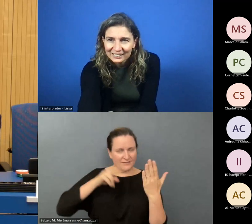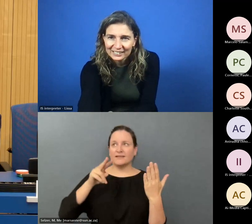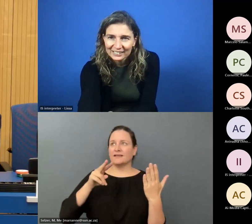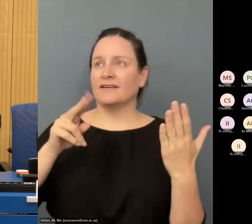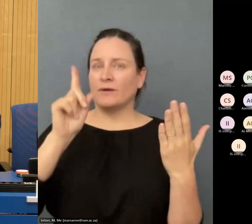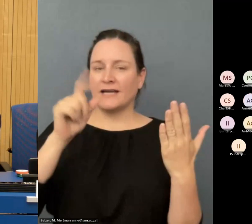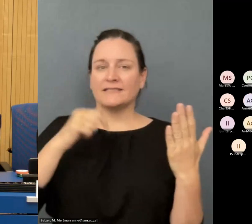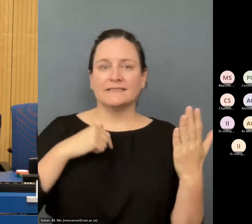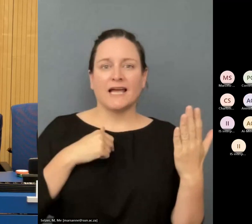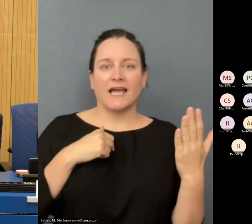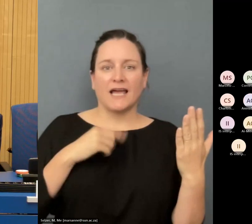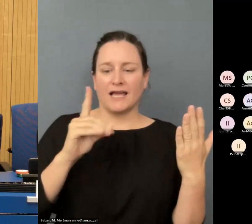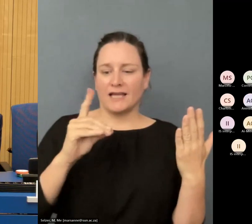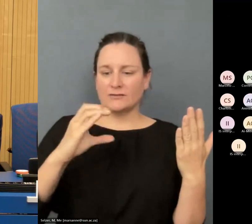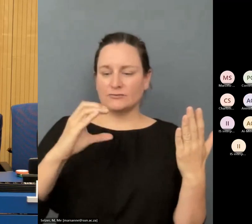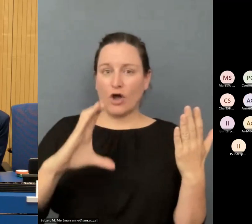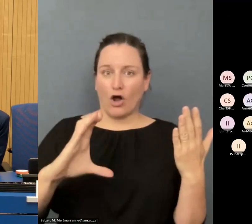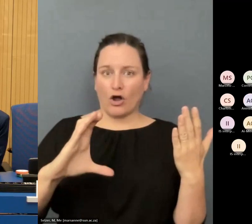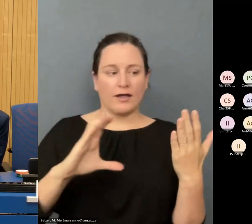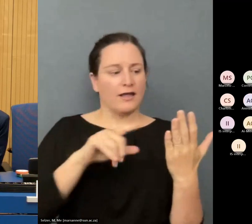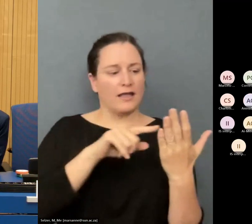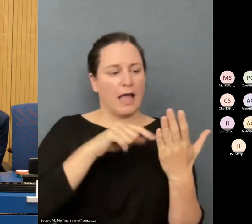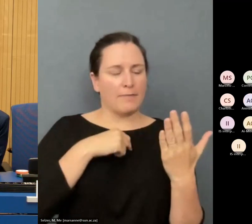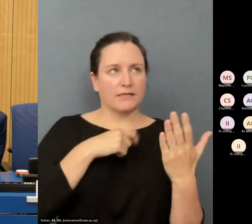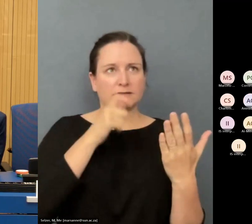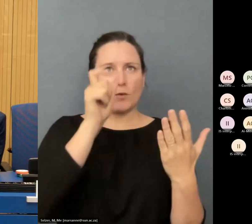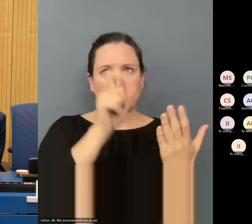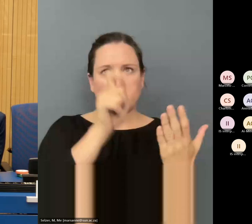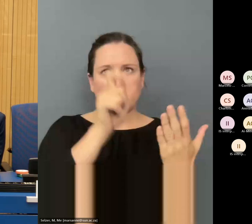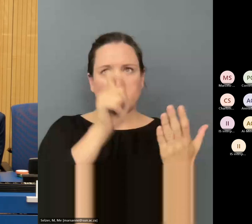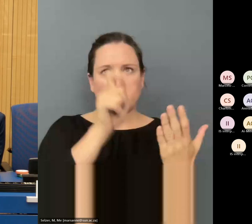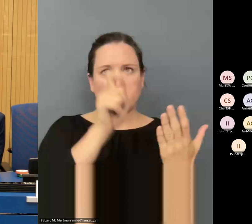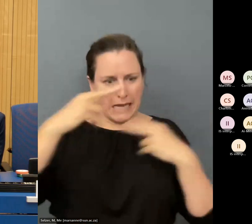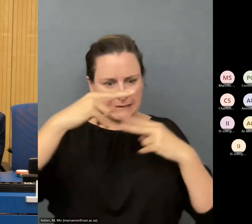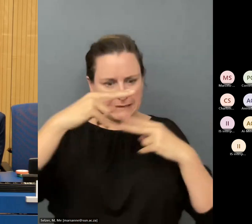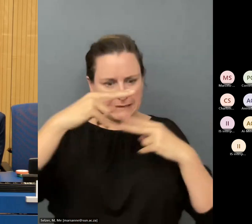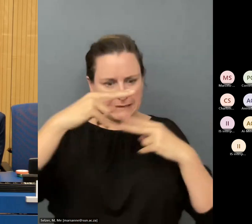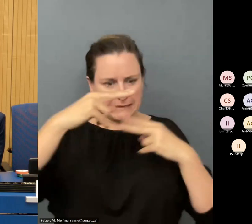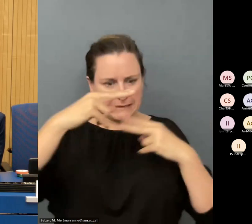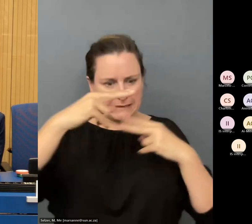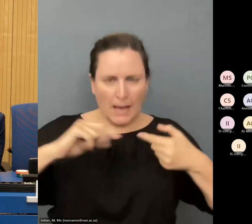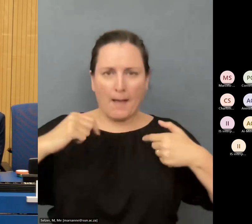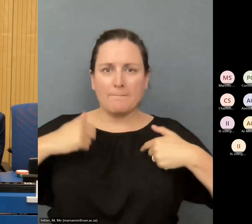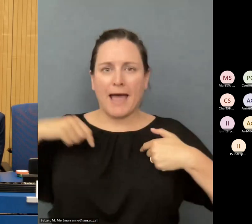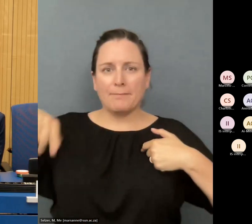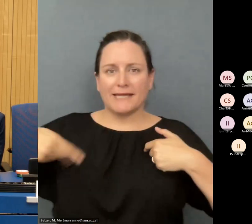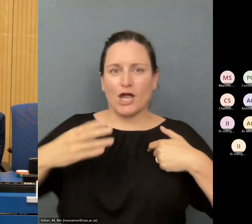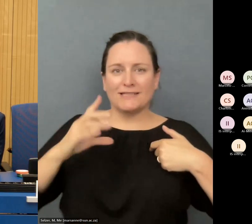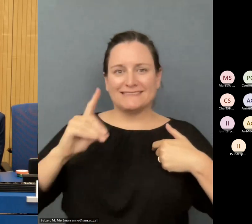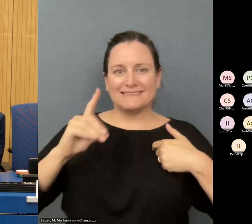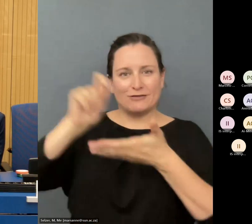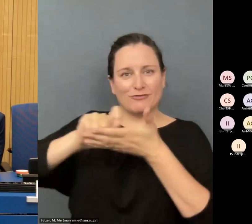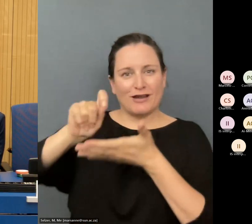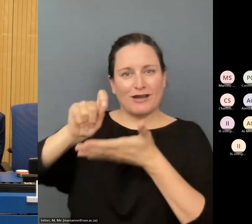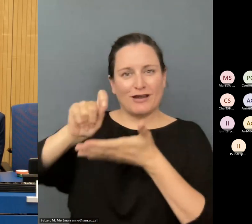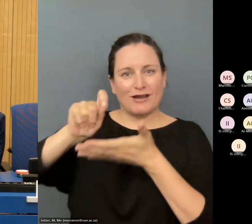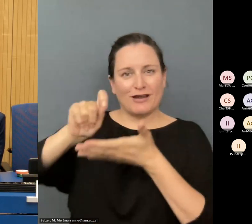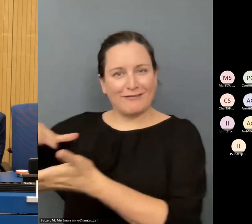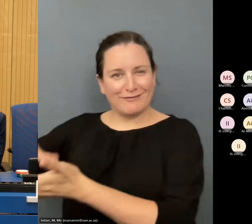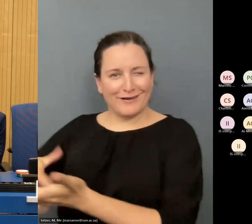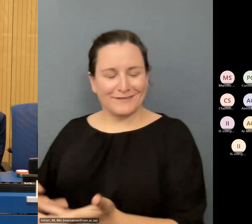from that many to that many? It's not possible. Look, I want to show you what the future of disability innovation looks